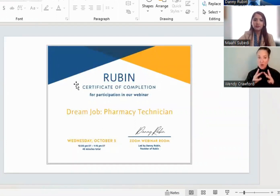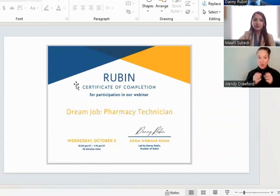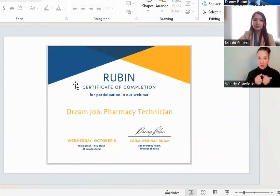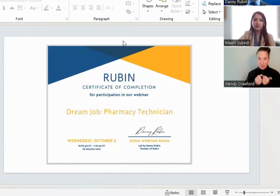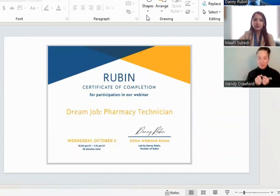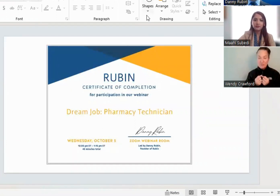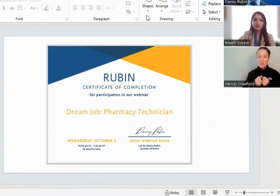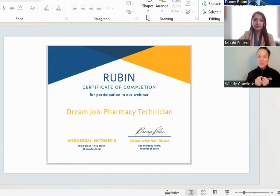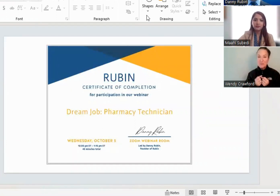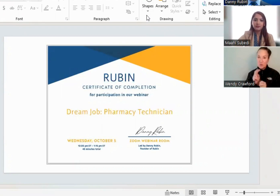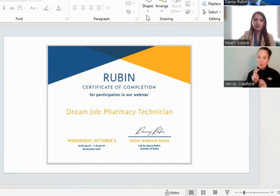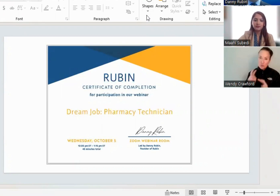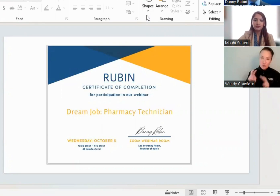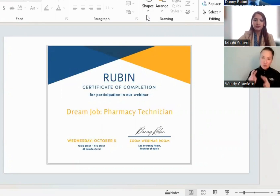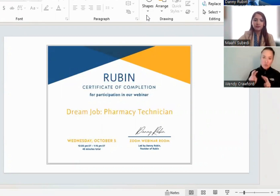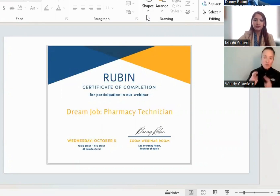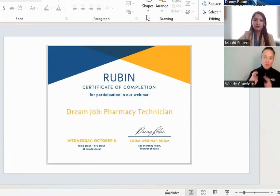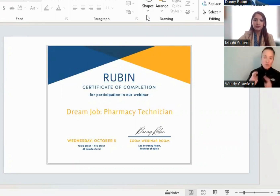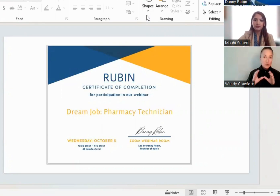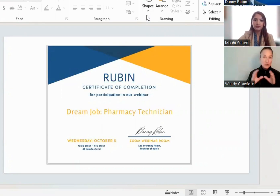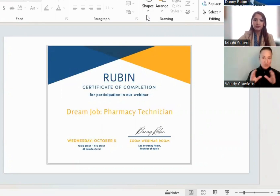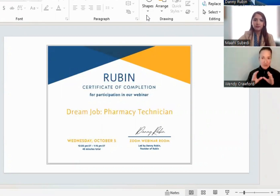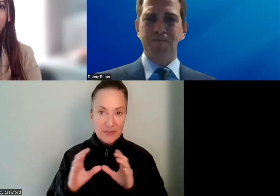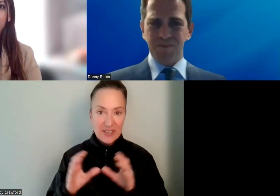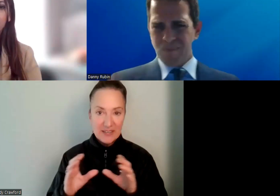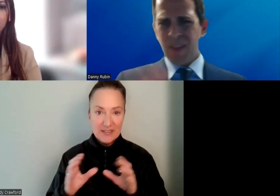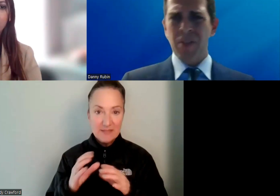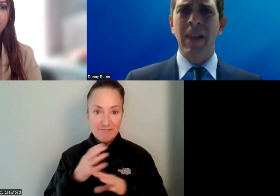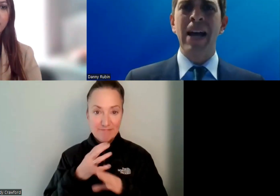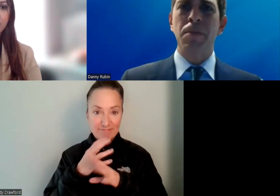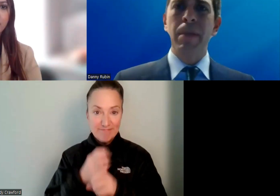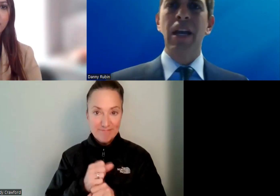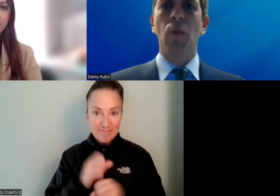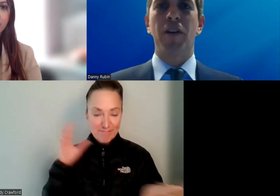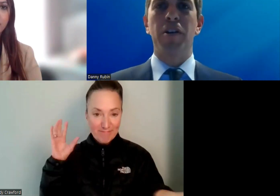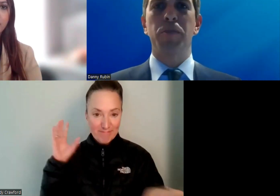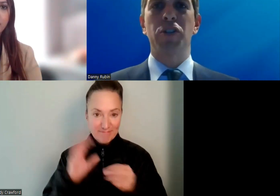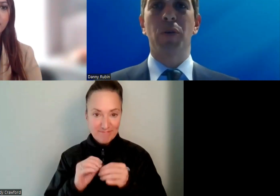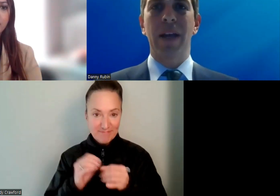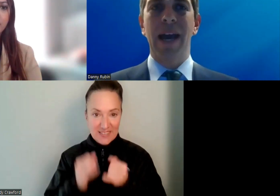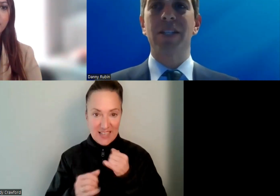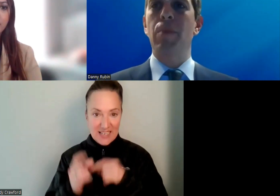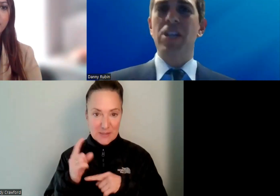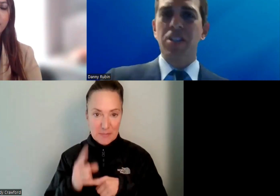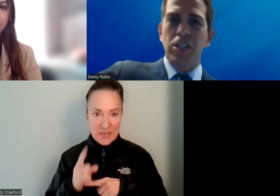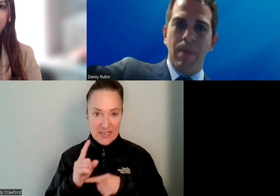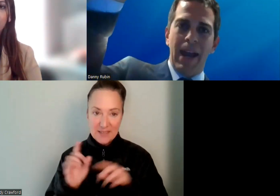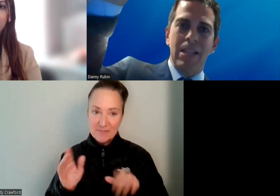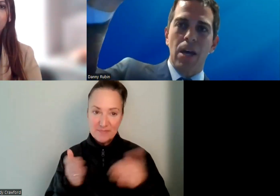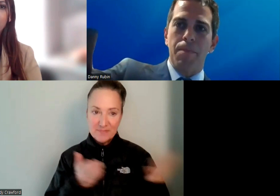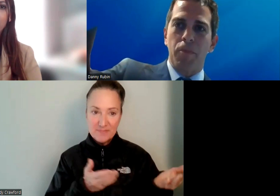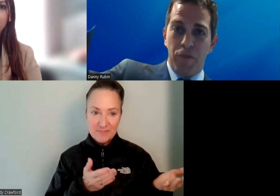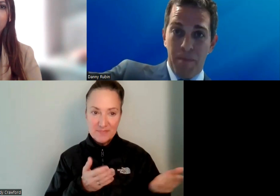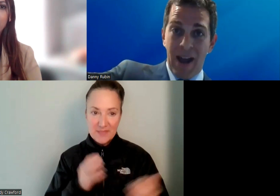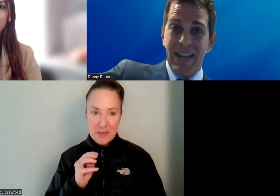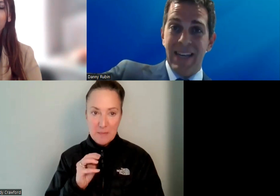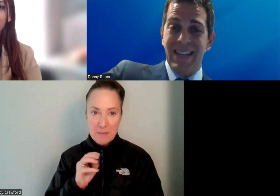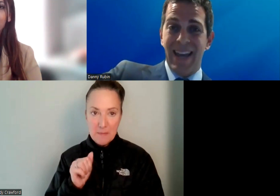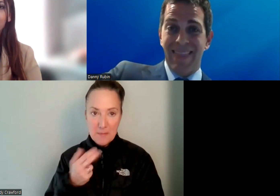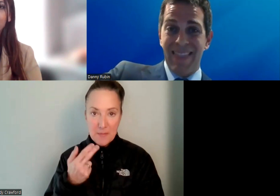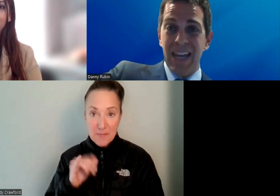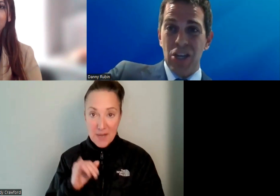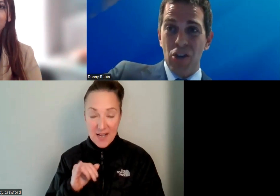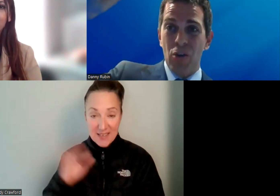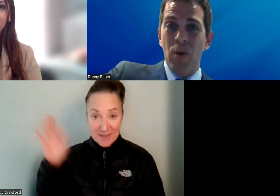that certificate in your email as well. I want to wrap up the last minute with our special guest. Can we just see some hands up for